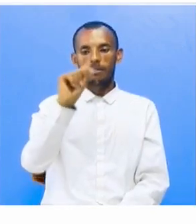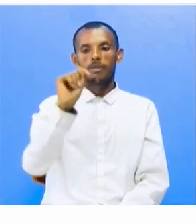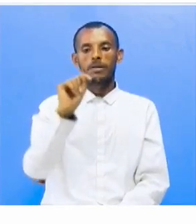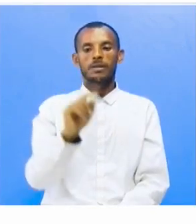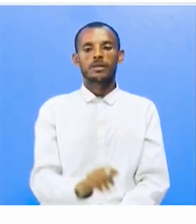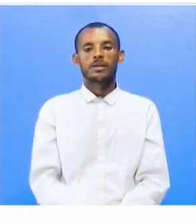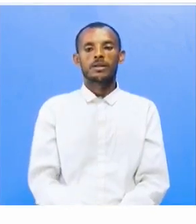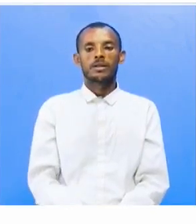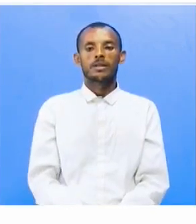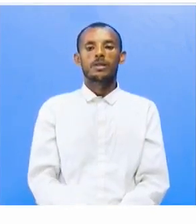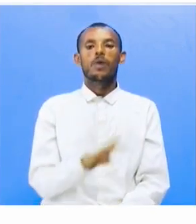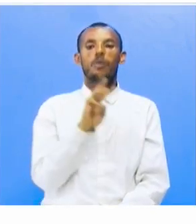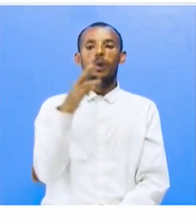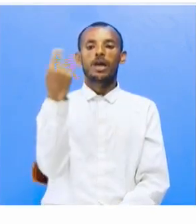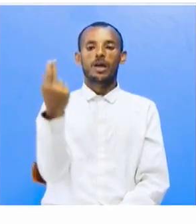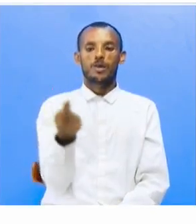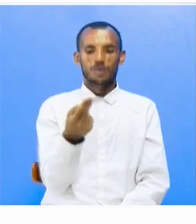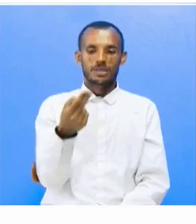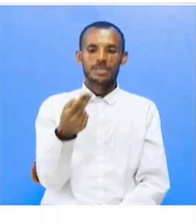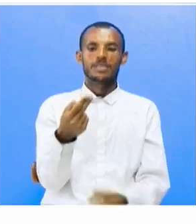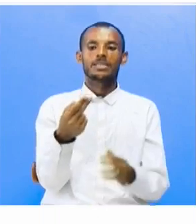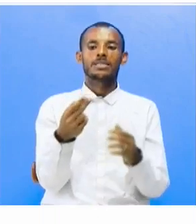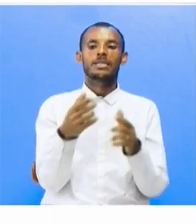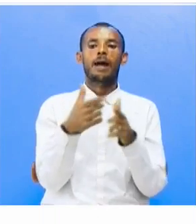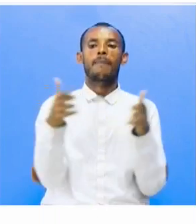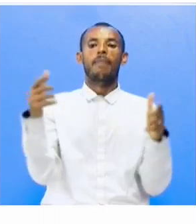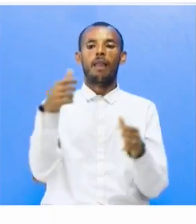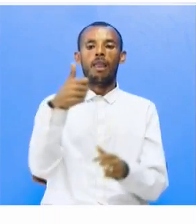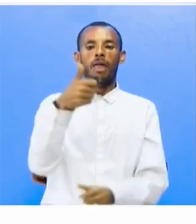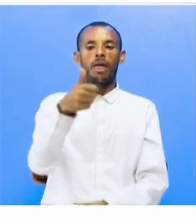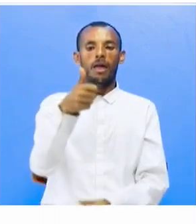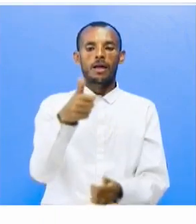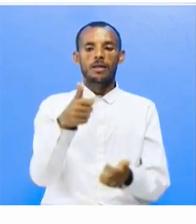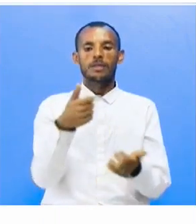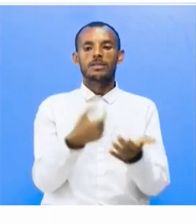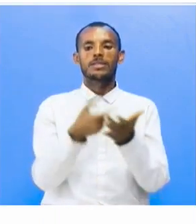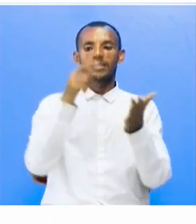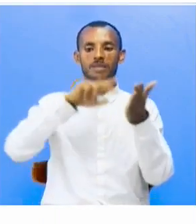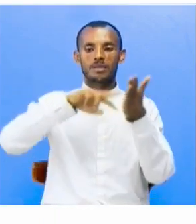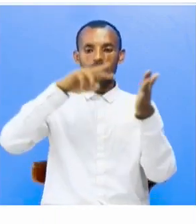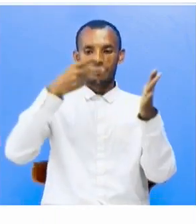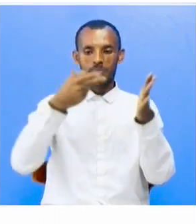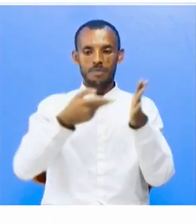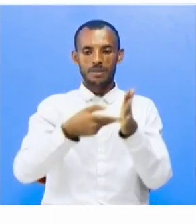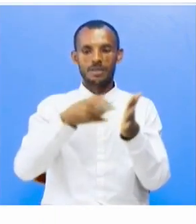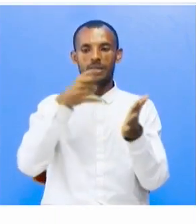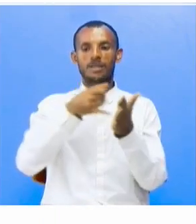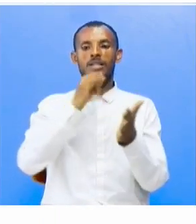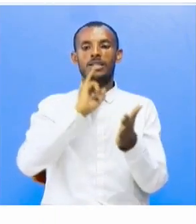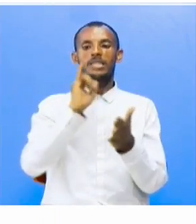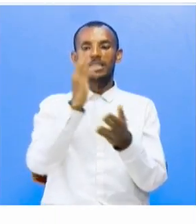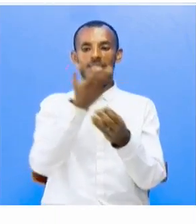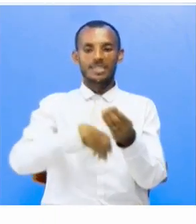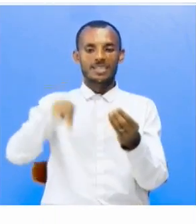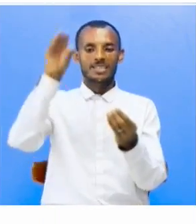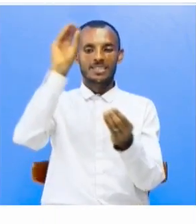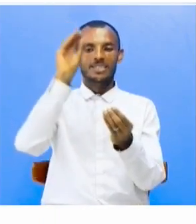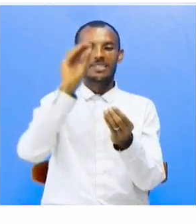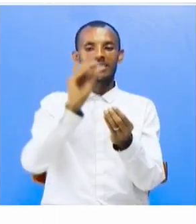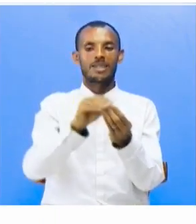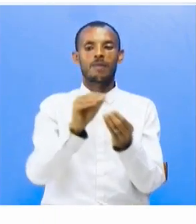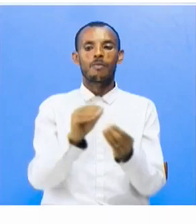We use capital letter A for amount. What does this mean? It is the sum of